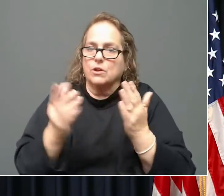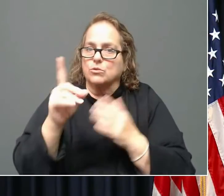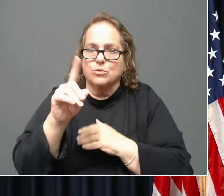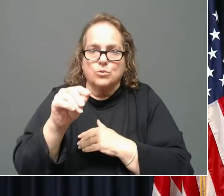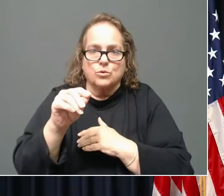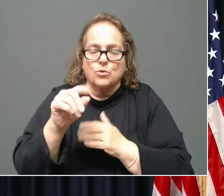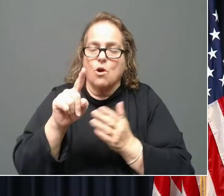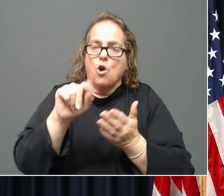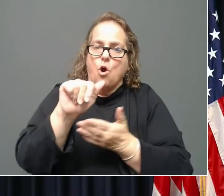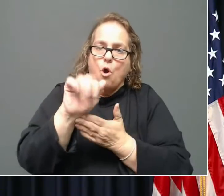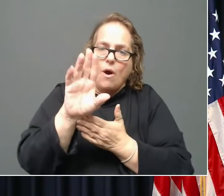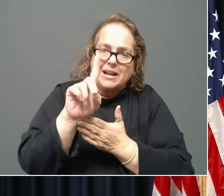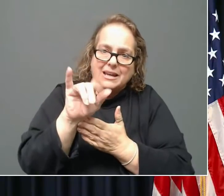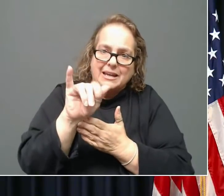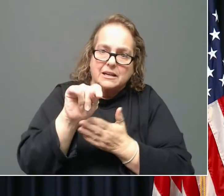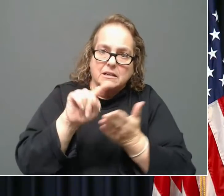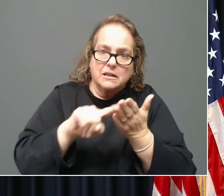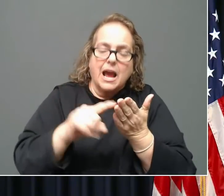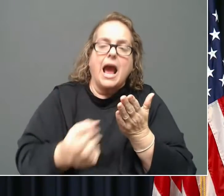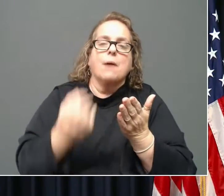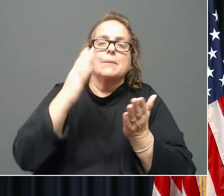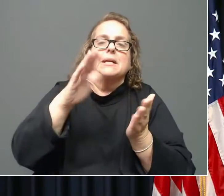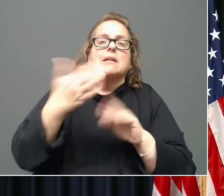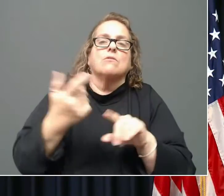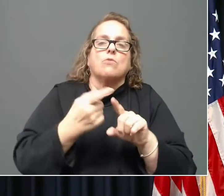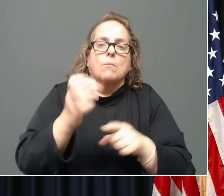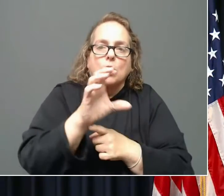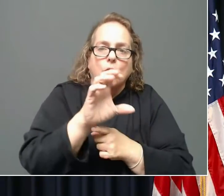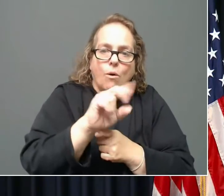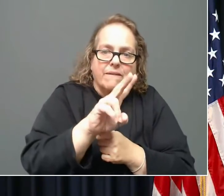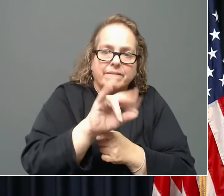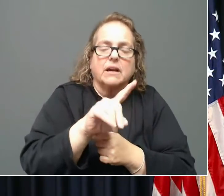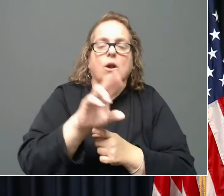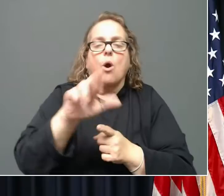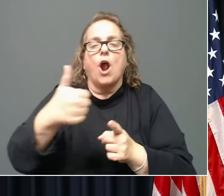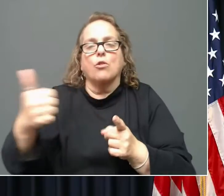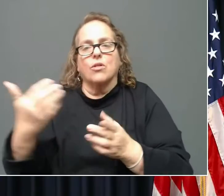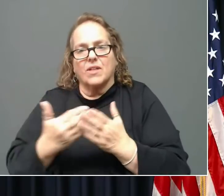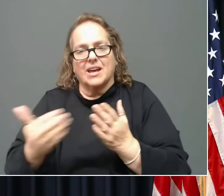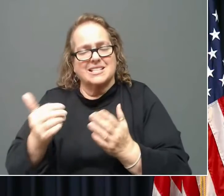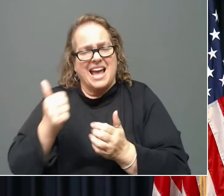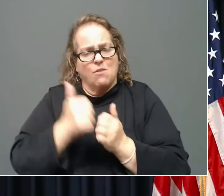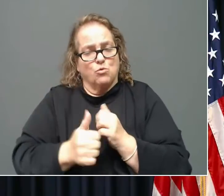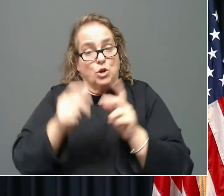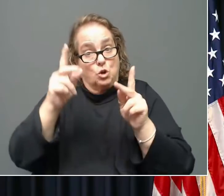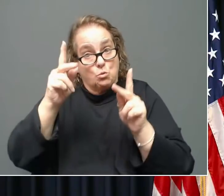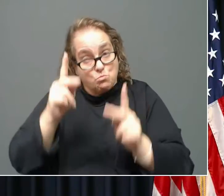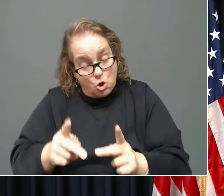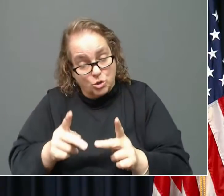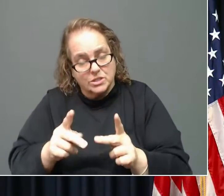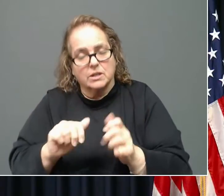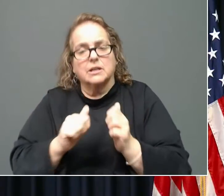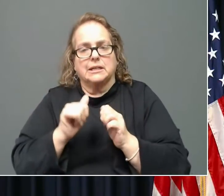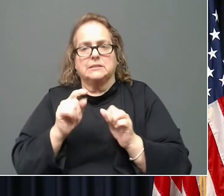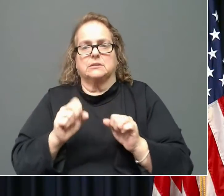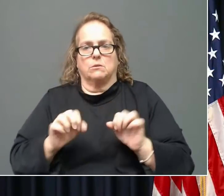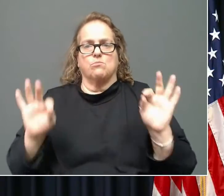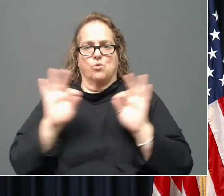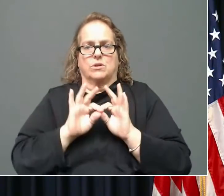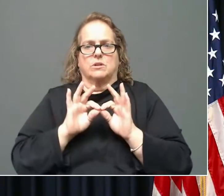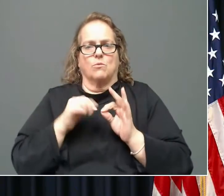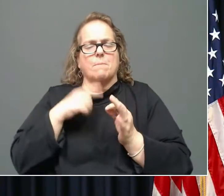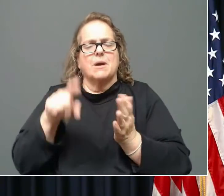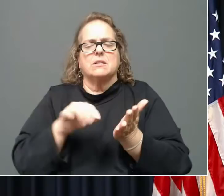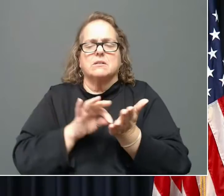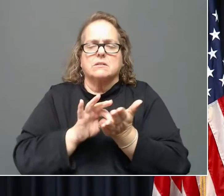Everybody matters. And it's important that we count every soul that has been lost, and knowing that there